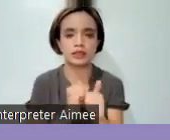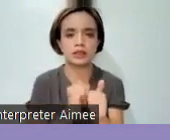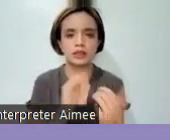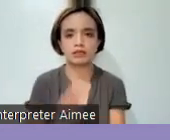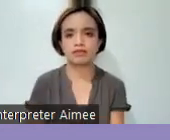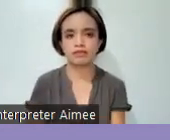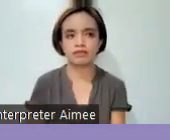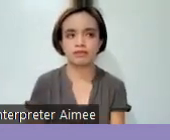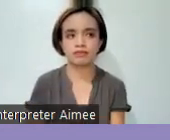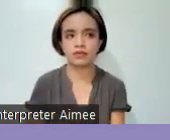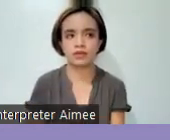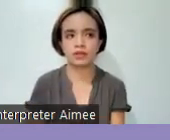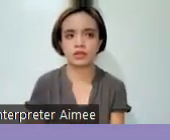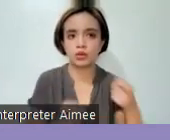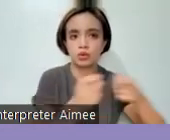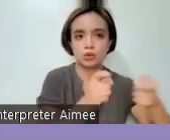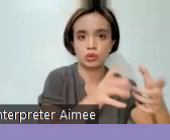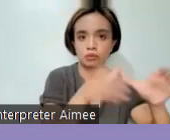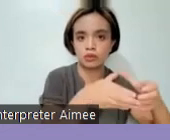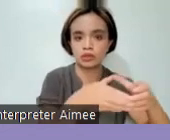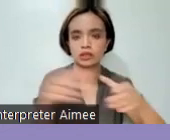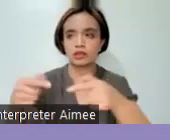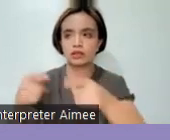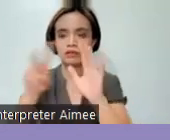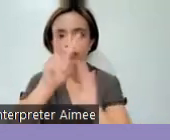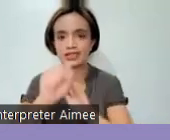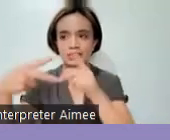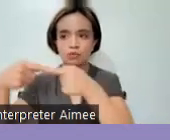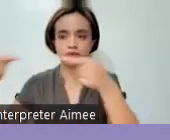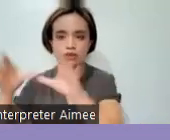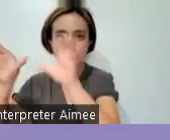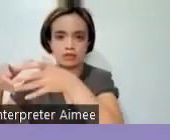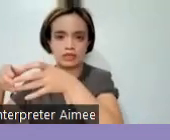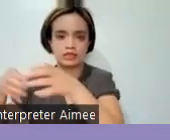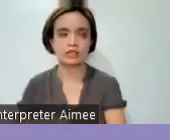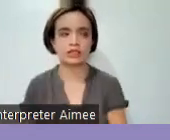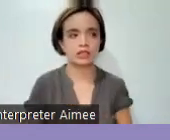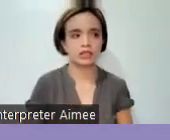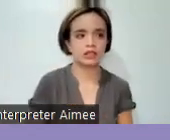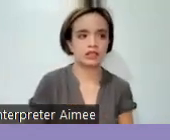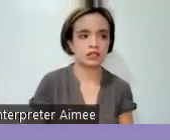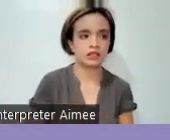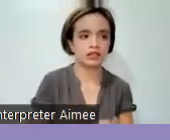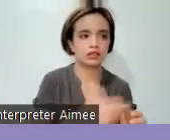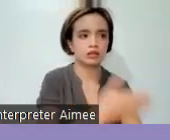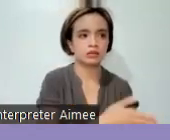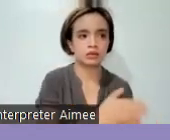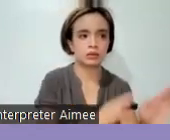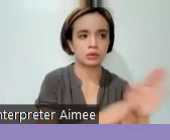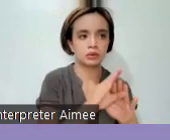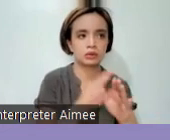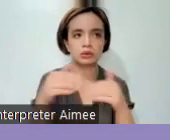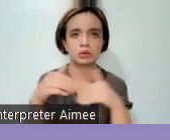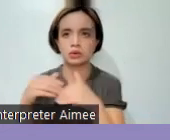is between ruling party versus opposition party, progressives versus conservatives, young